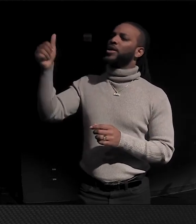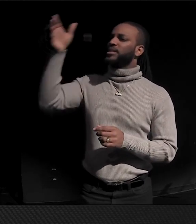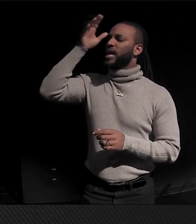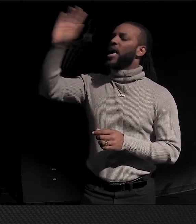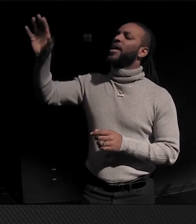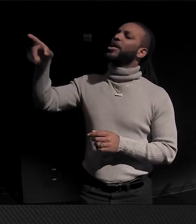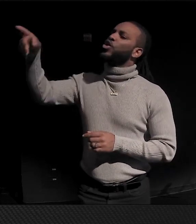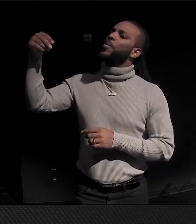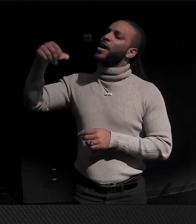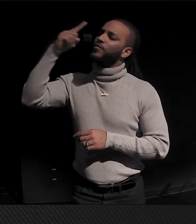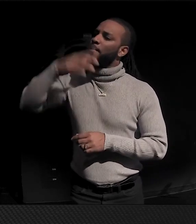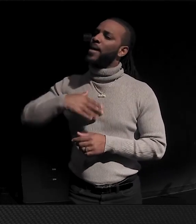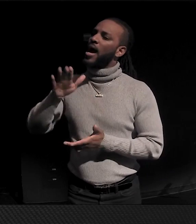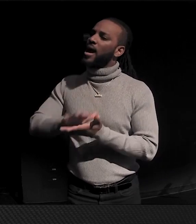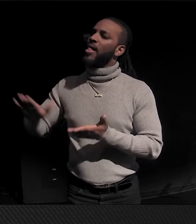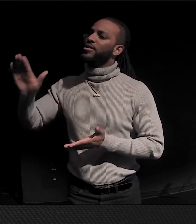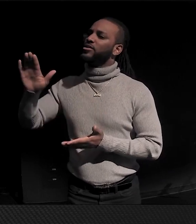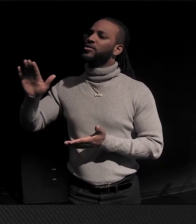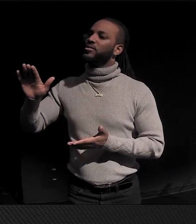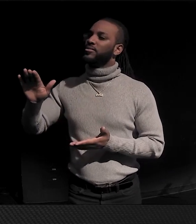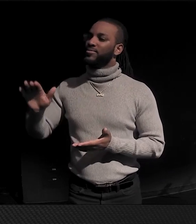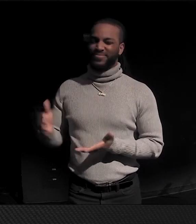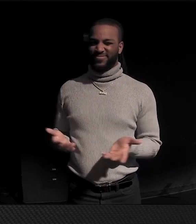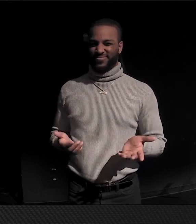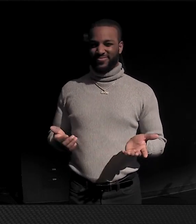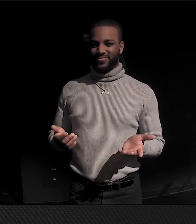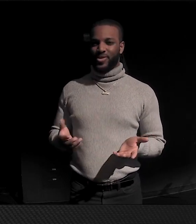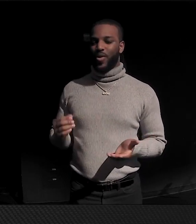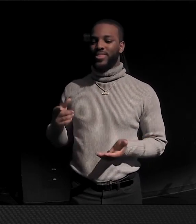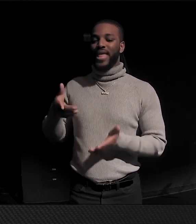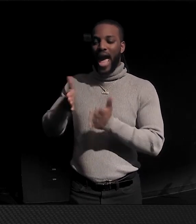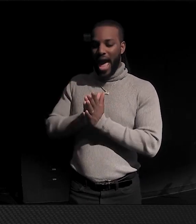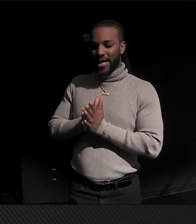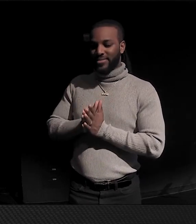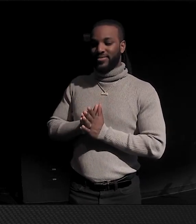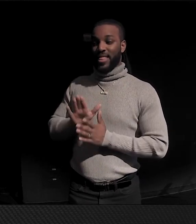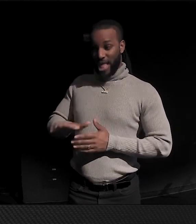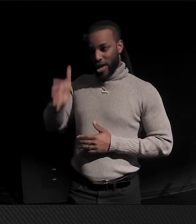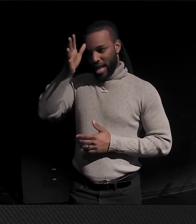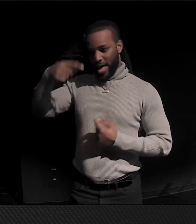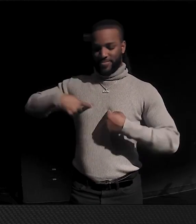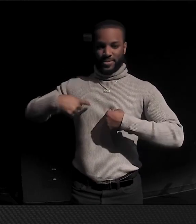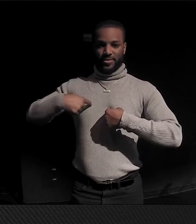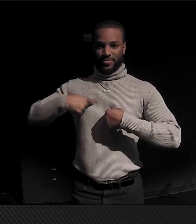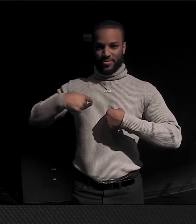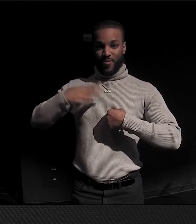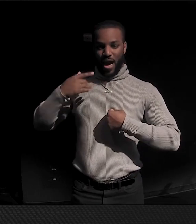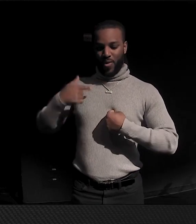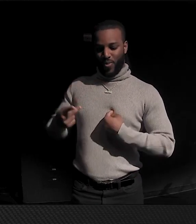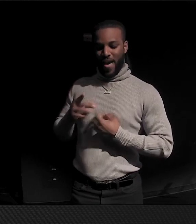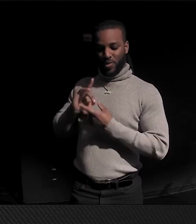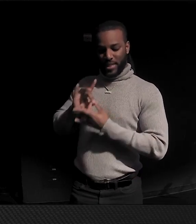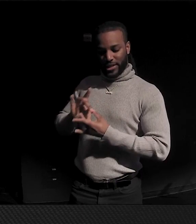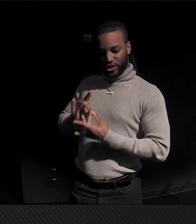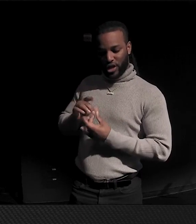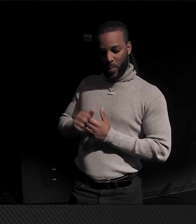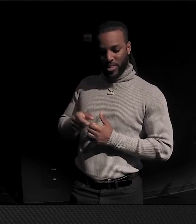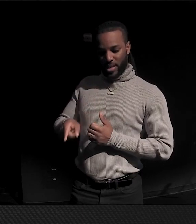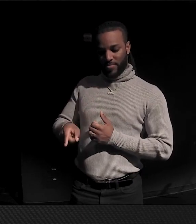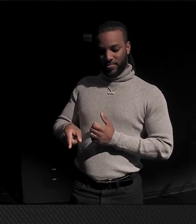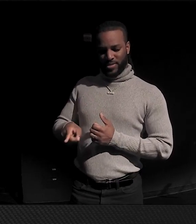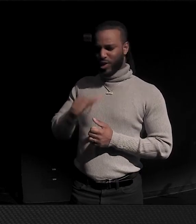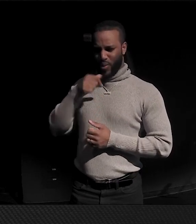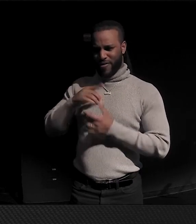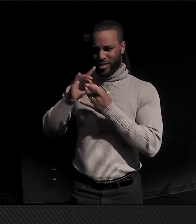college? No, they don't. They ask their mom and I, because we're in relationship with them. That's how it is with